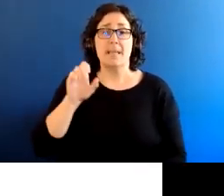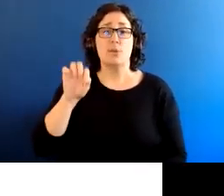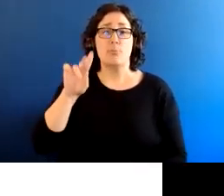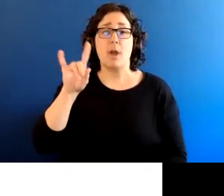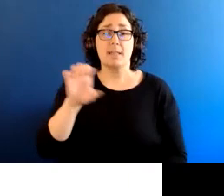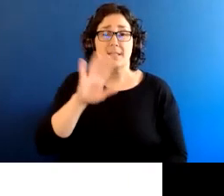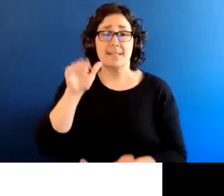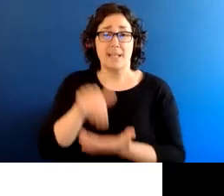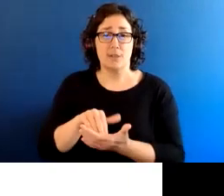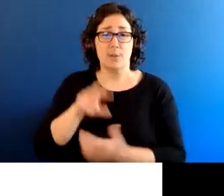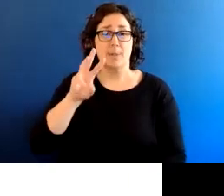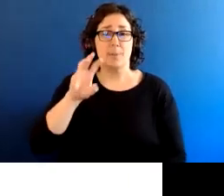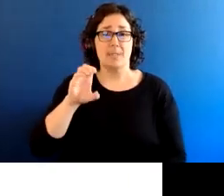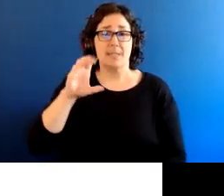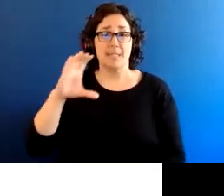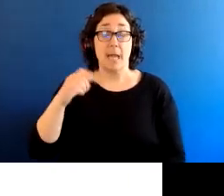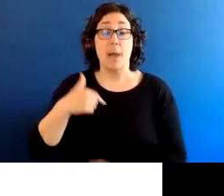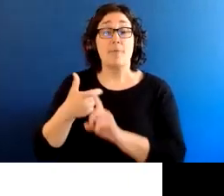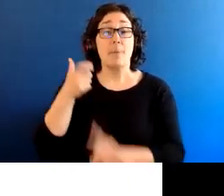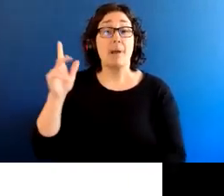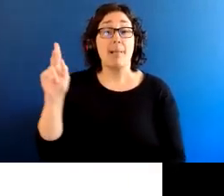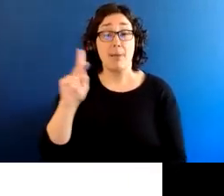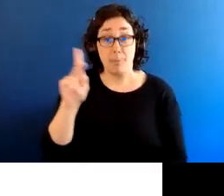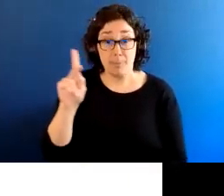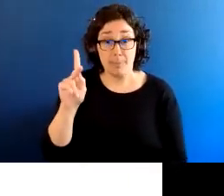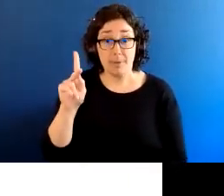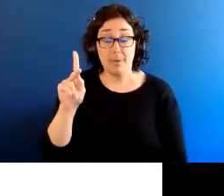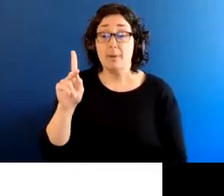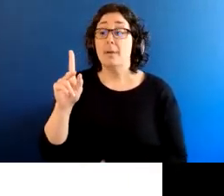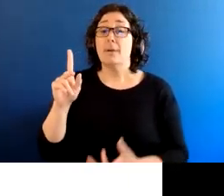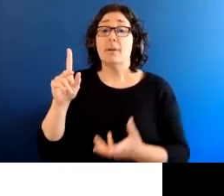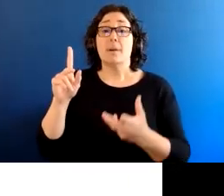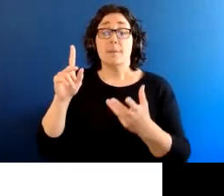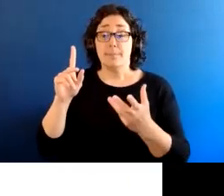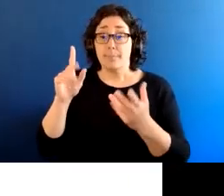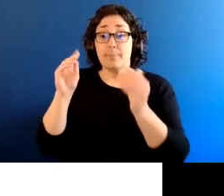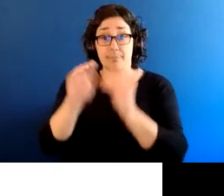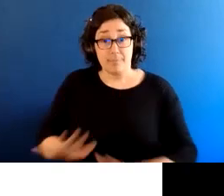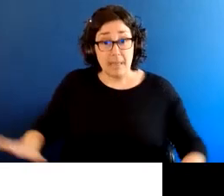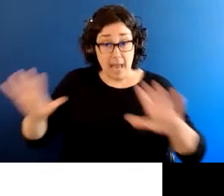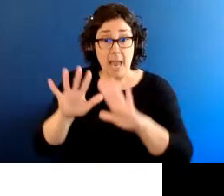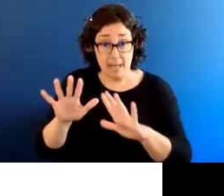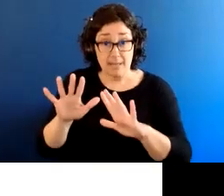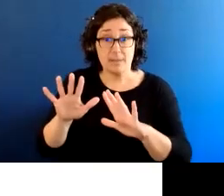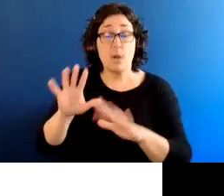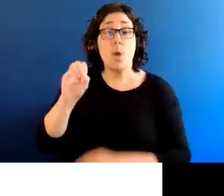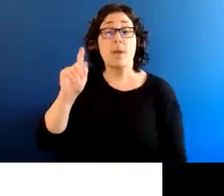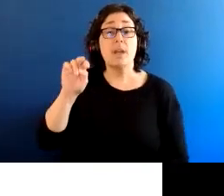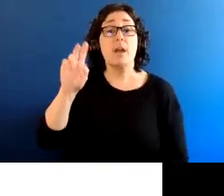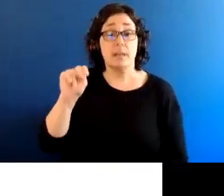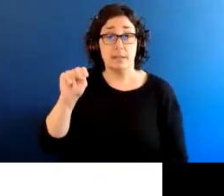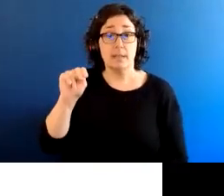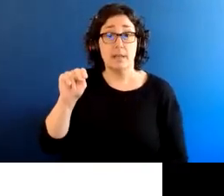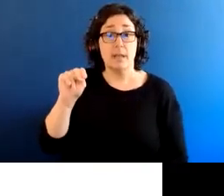from Kelowna, which is on the ancestral and unceded territory of the Okanagan and